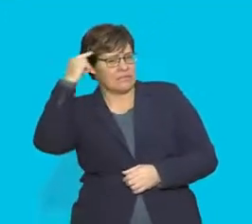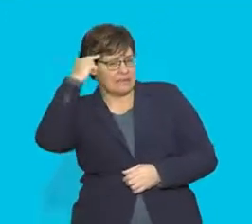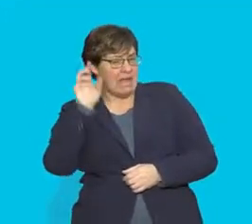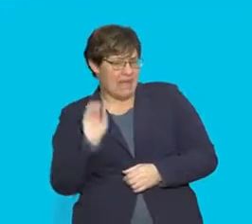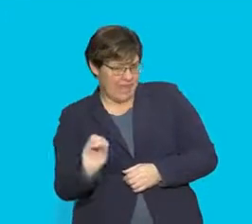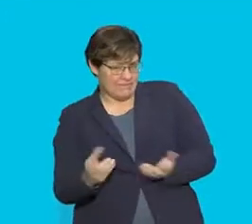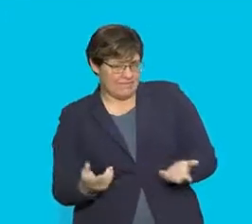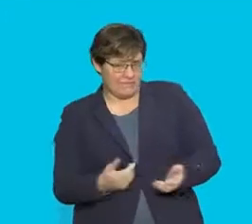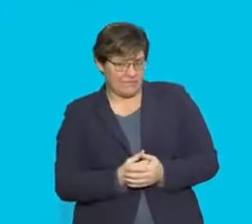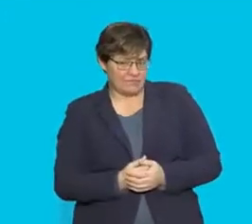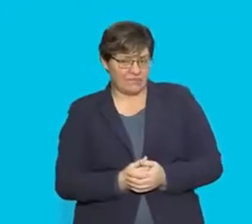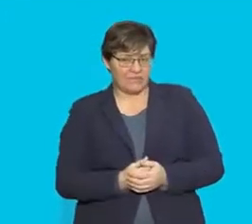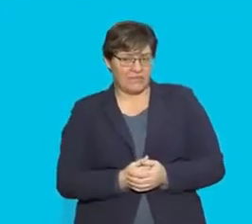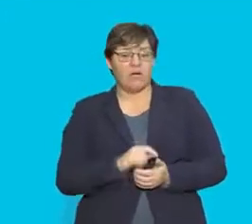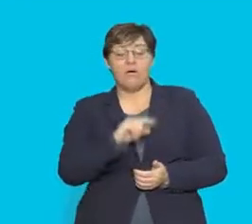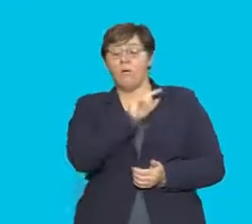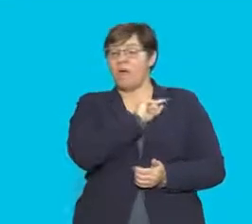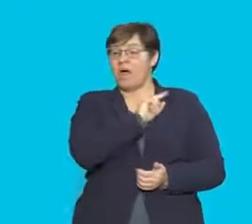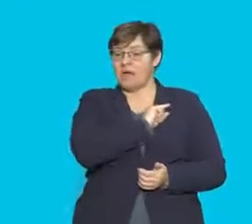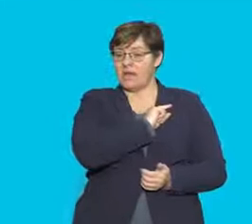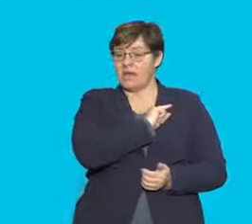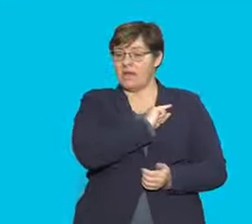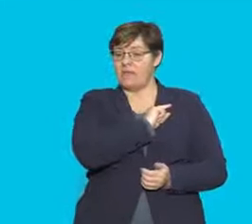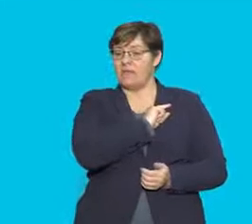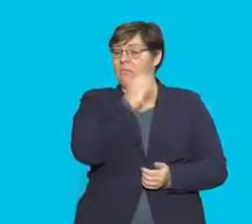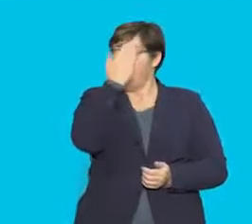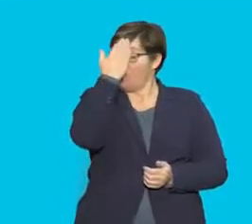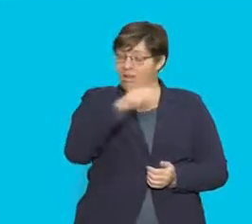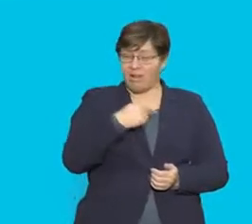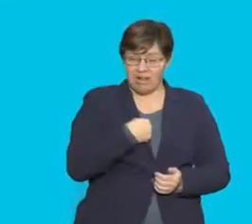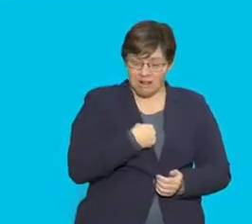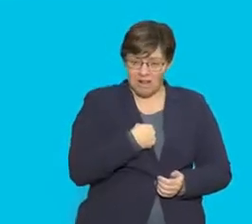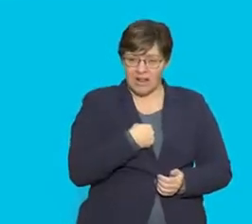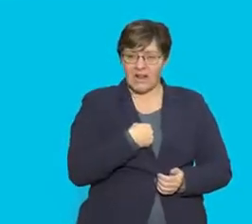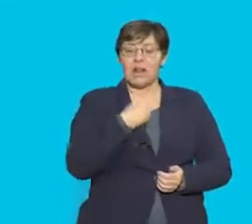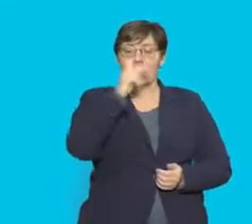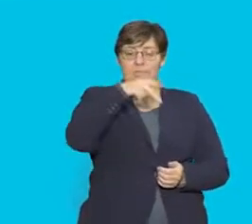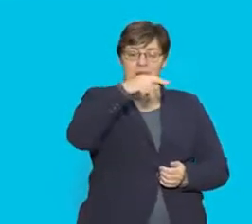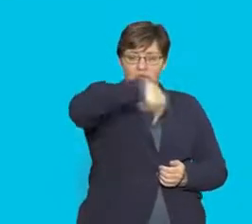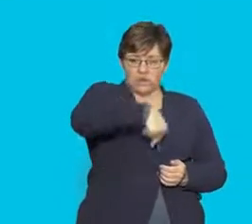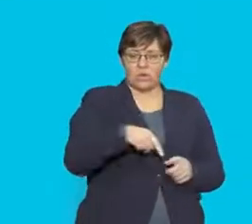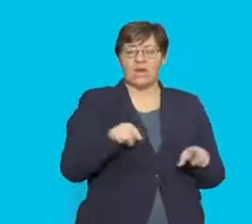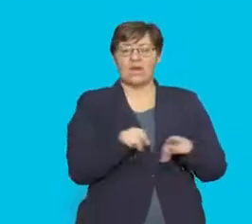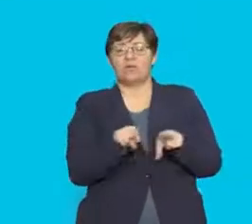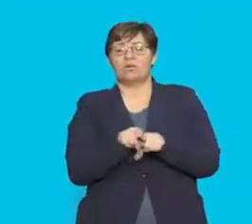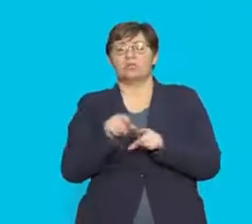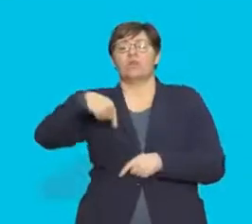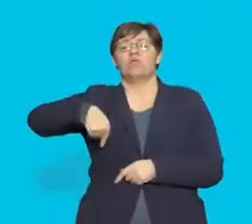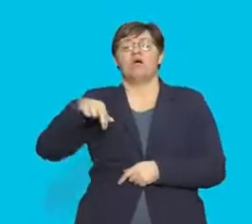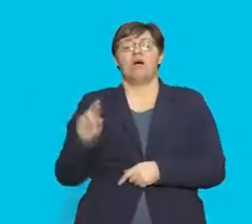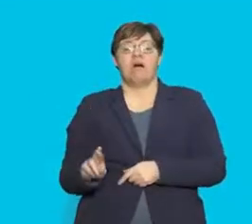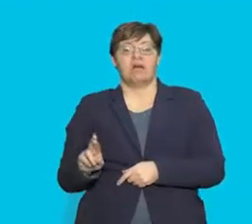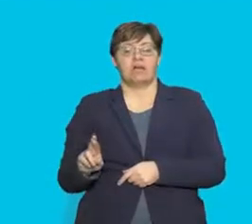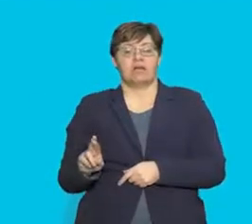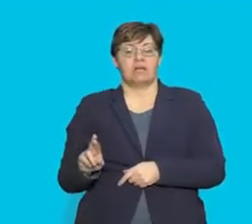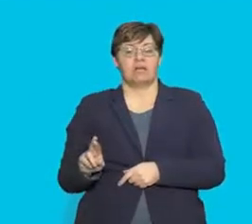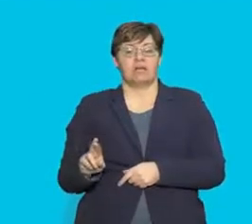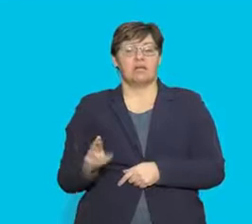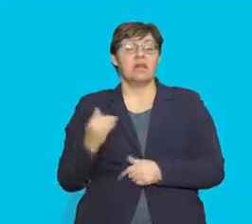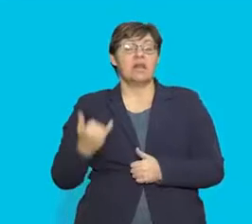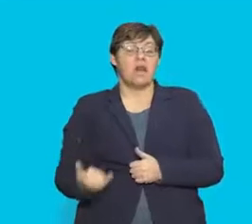to think about. And because I knew, right, that P, Q was equals to Q, R, now I'm being